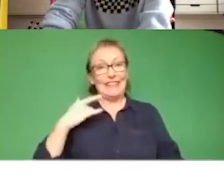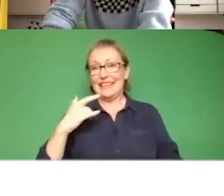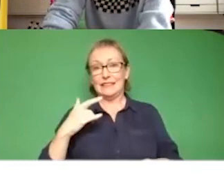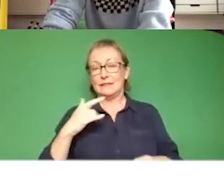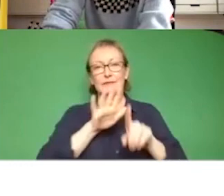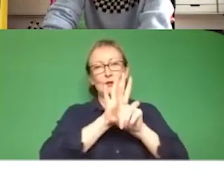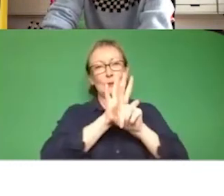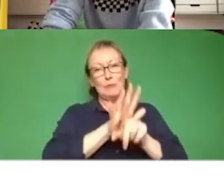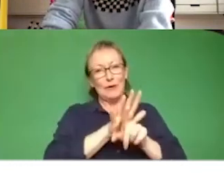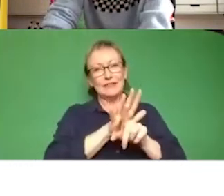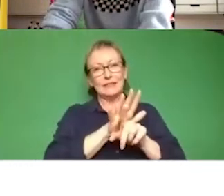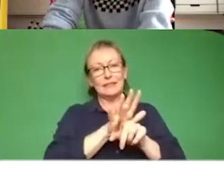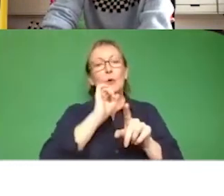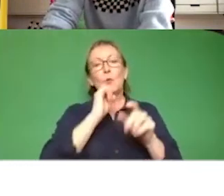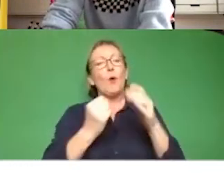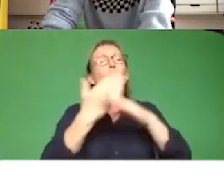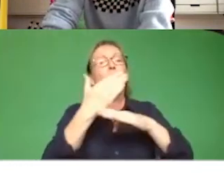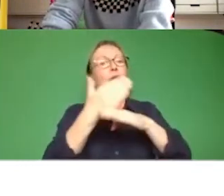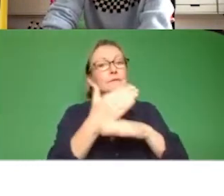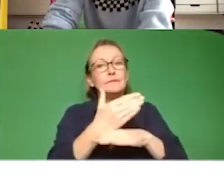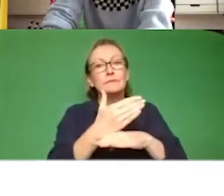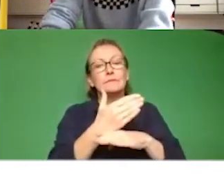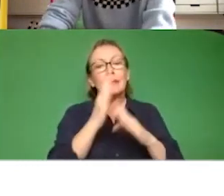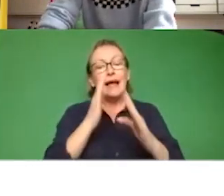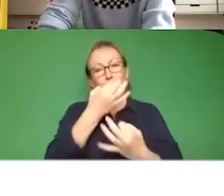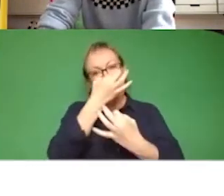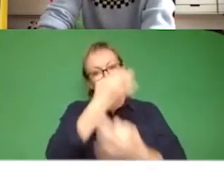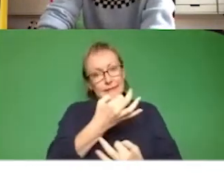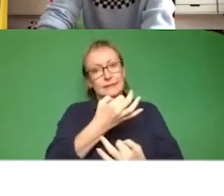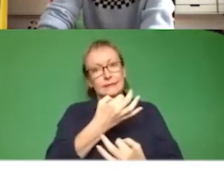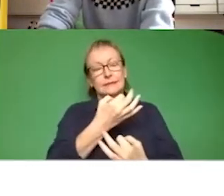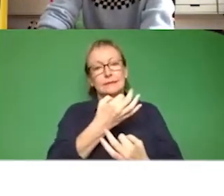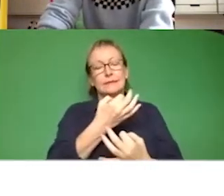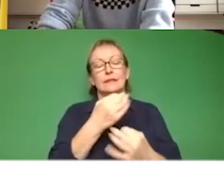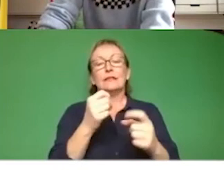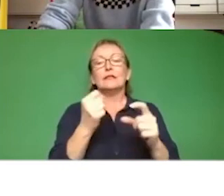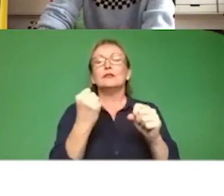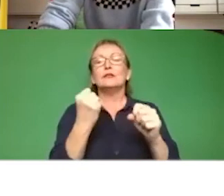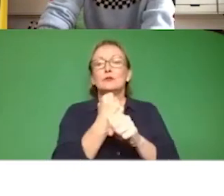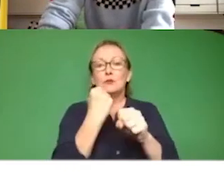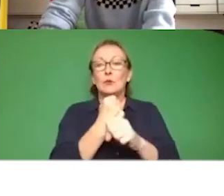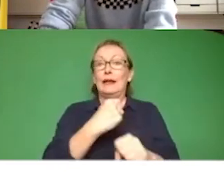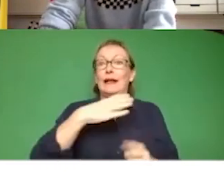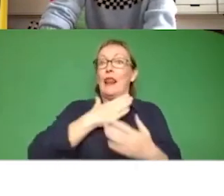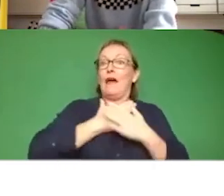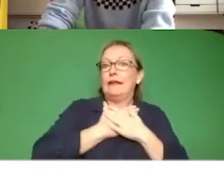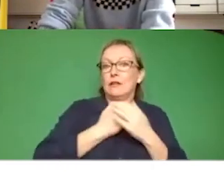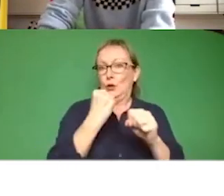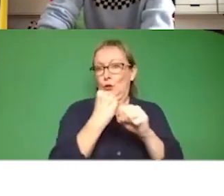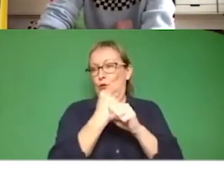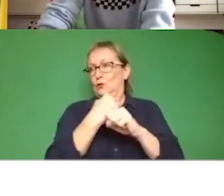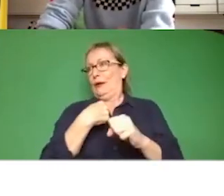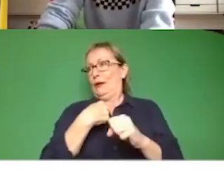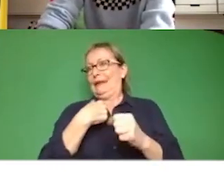not going to go anywhere. You just got to really just, do I love this? Do I need it? This is great. Let's do this.